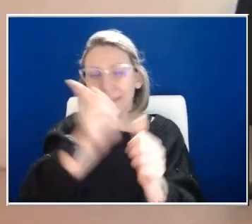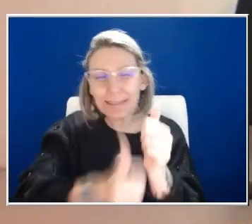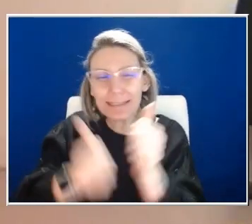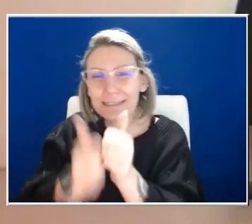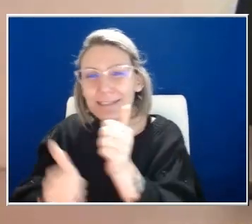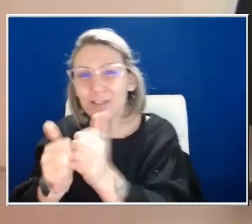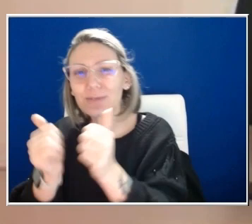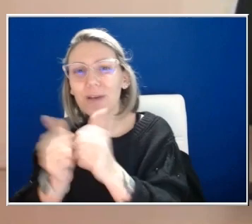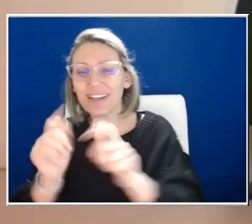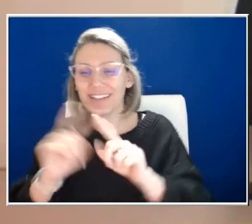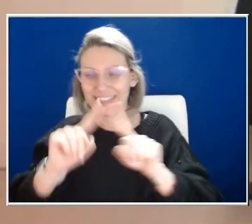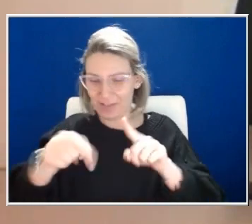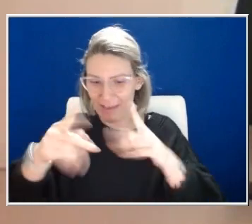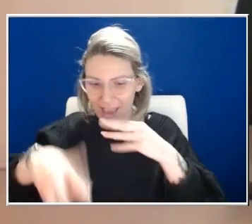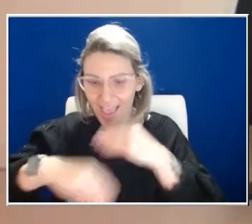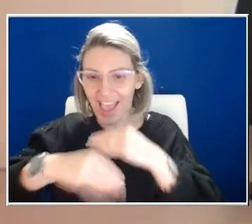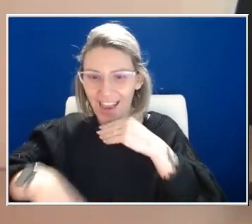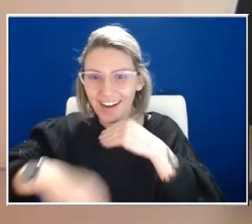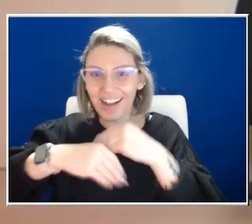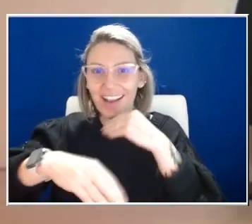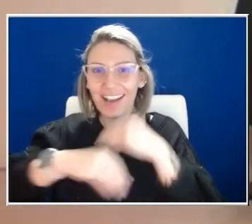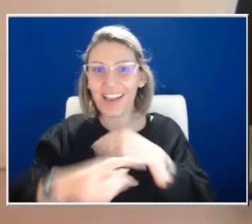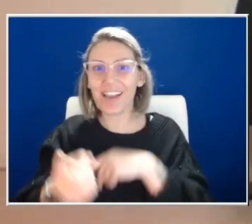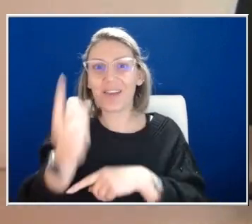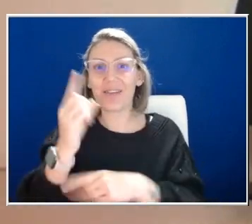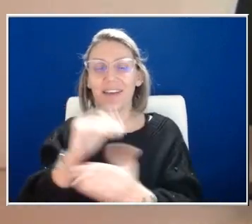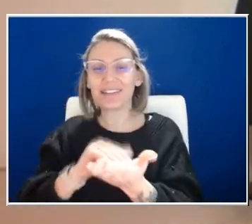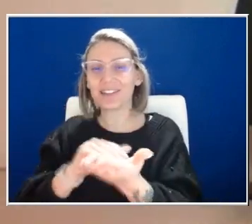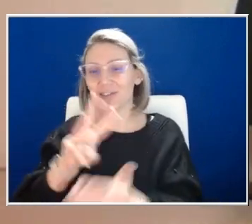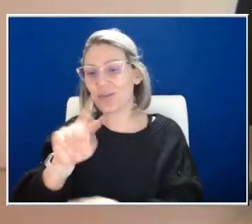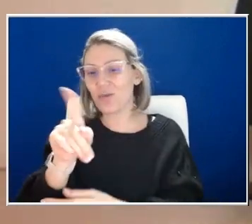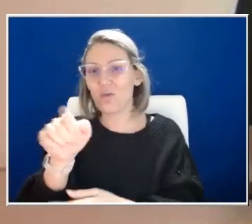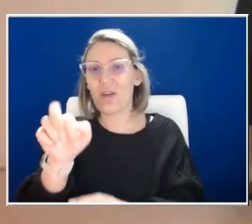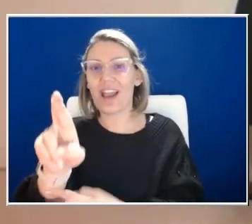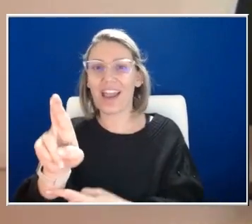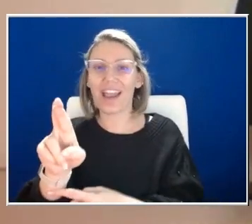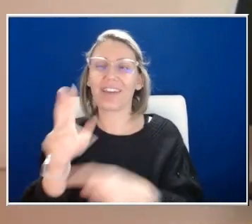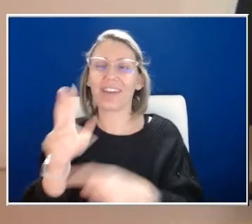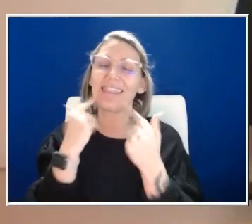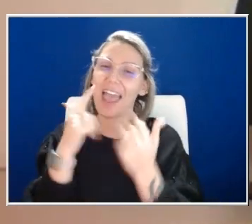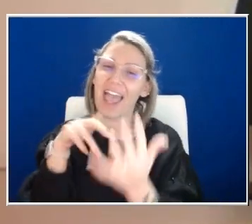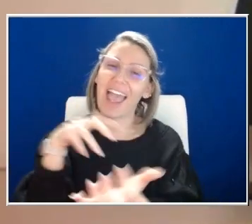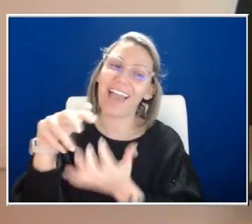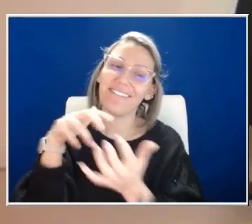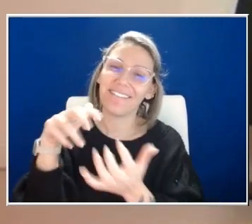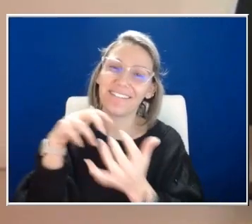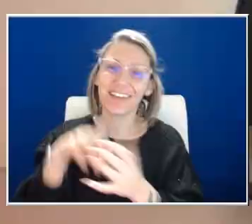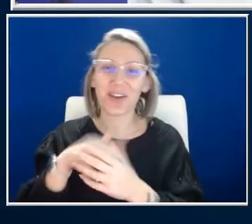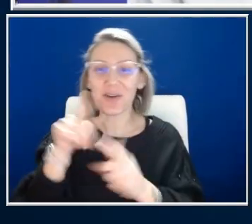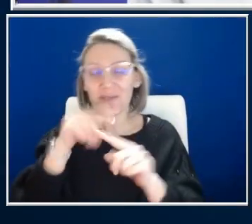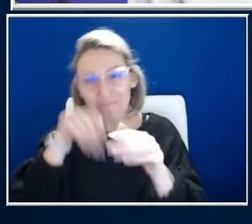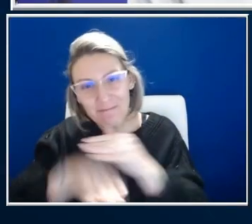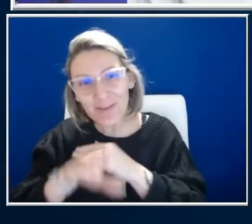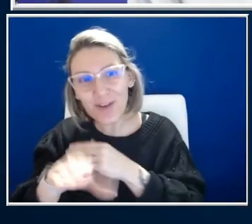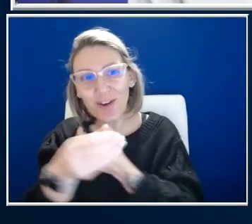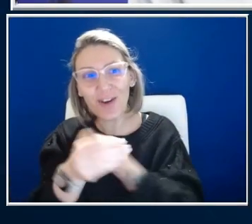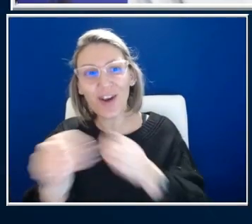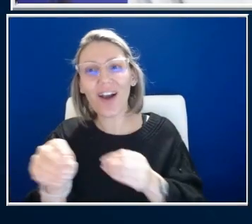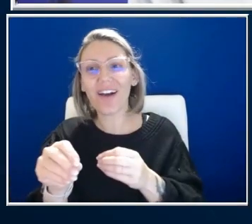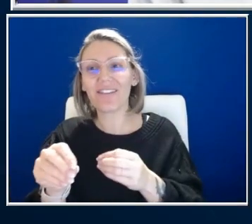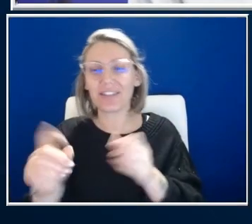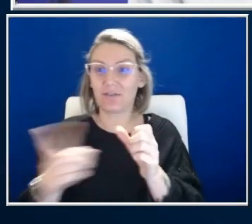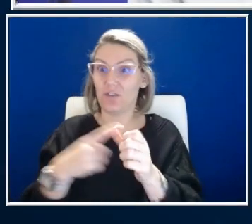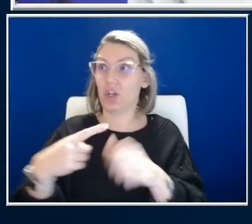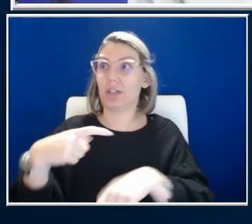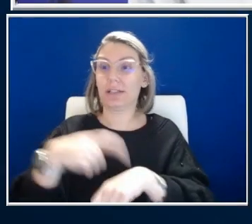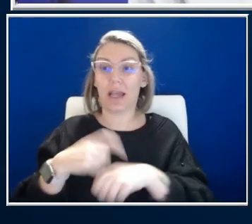that they added to me. And one of them was Dr. Wagner, was laughter. When I walked into her office the very first time, scared